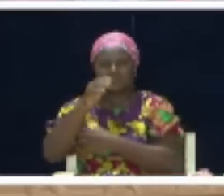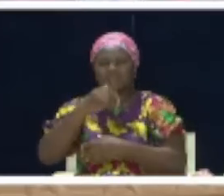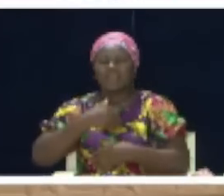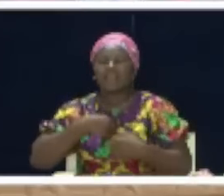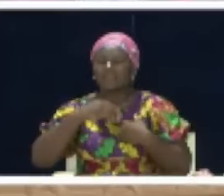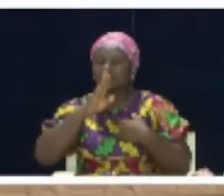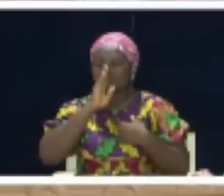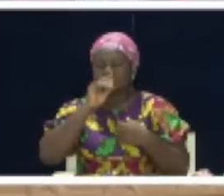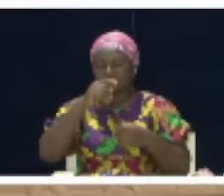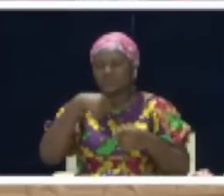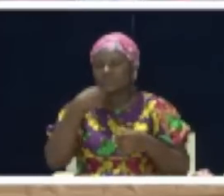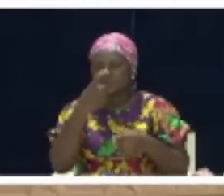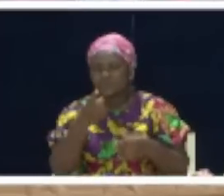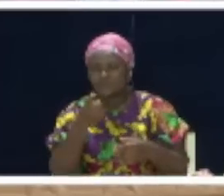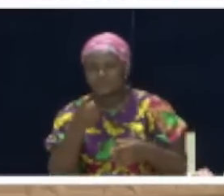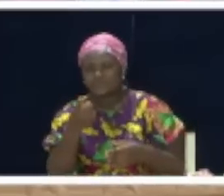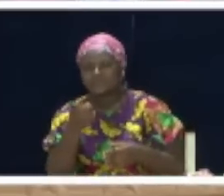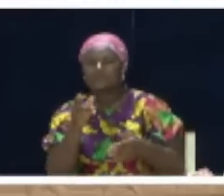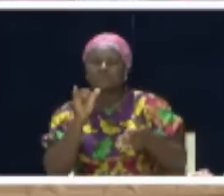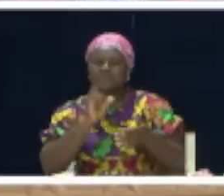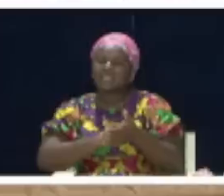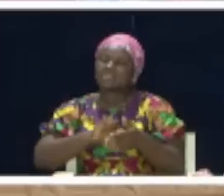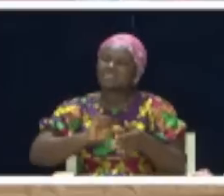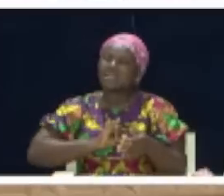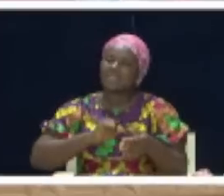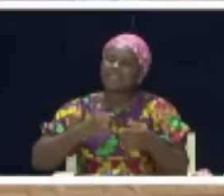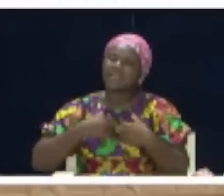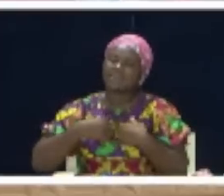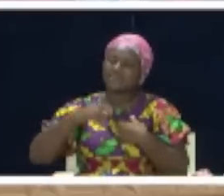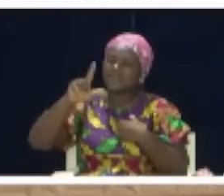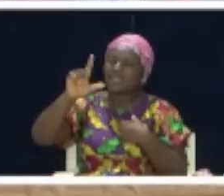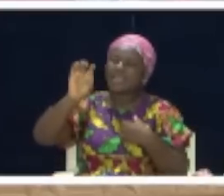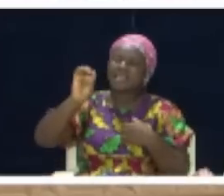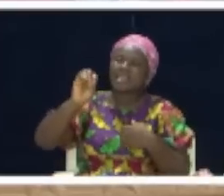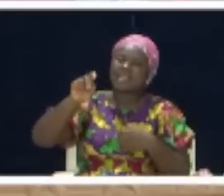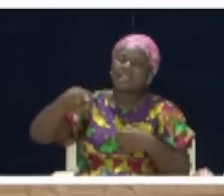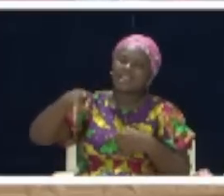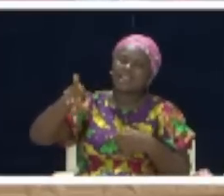told that I have leprosy.